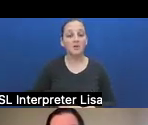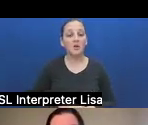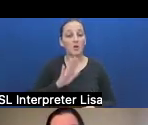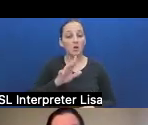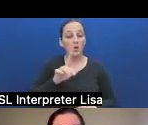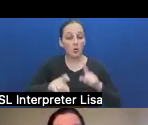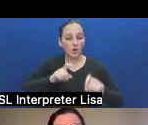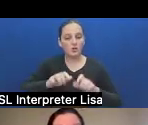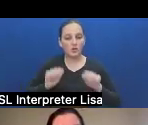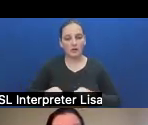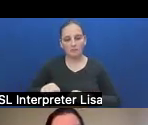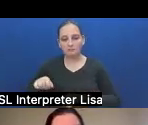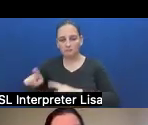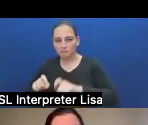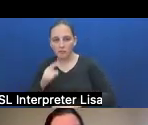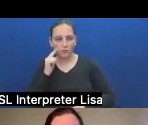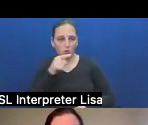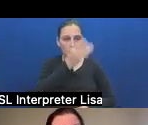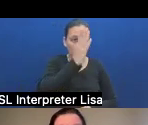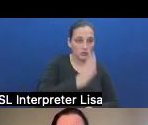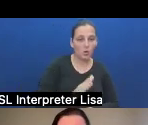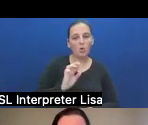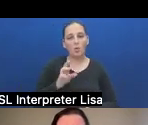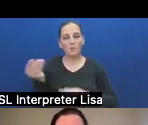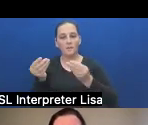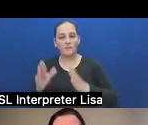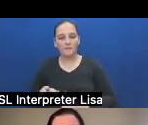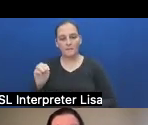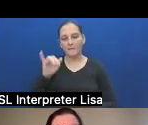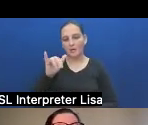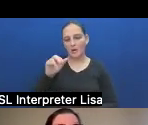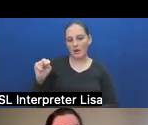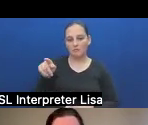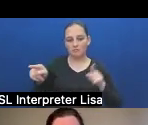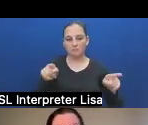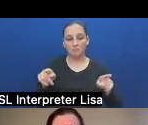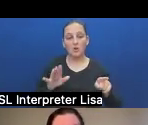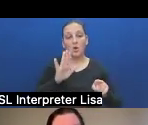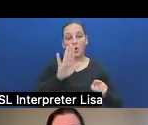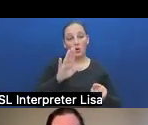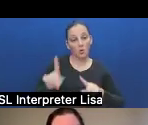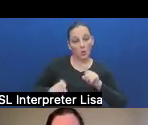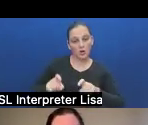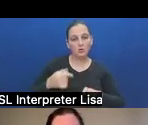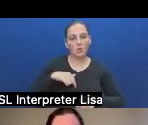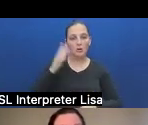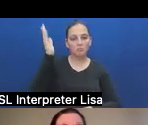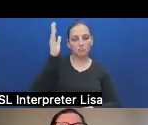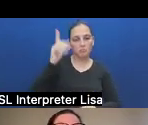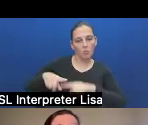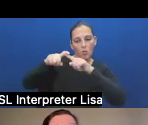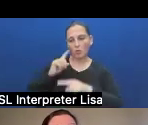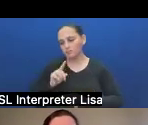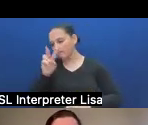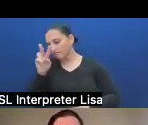our moderator, Mary Ann. Your questions will be addressed periodically throughout the webinar.